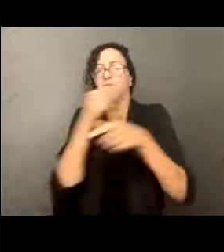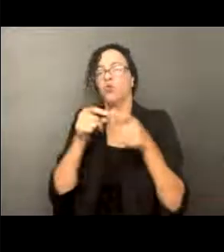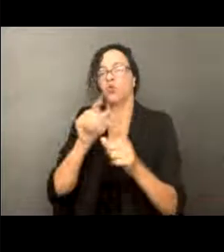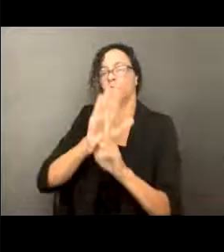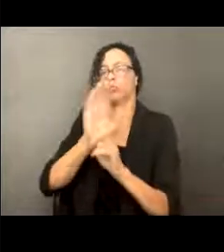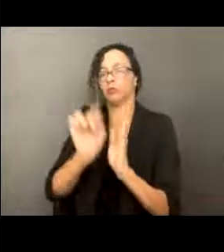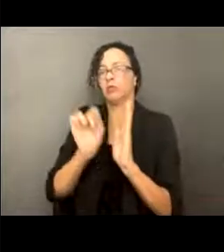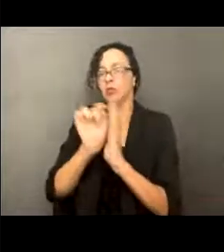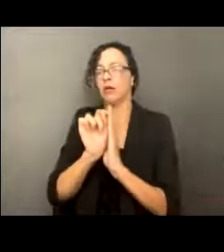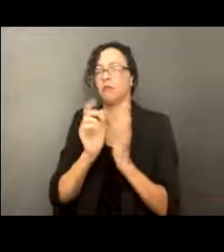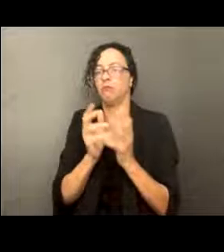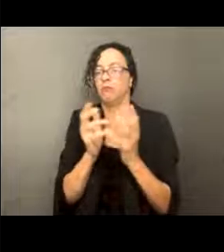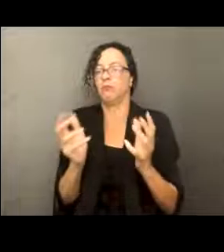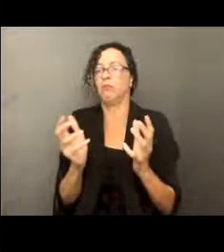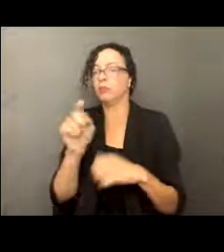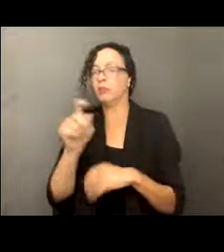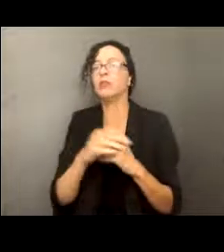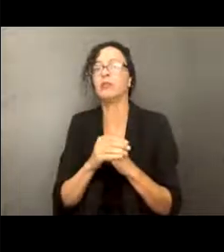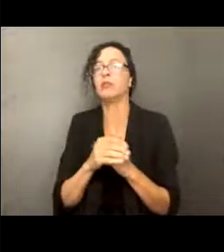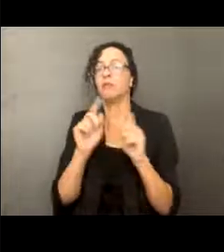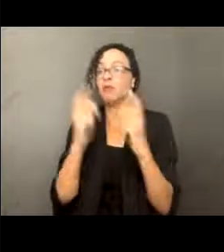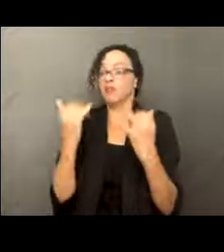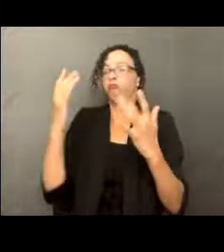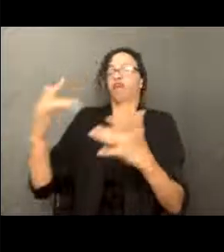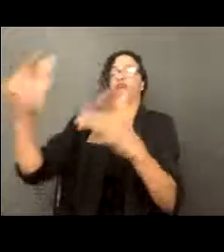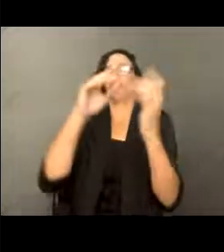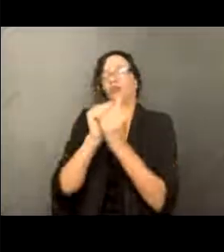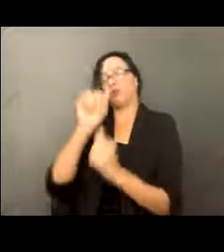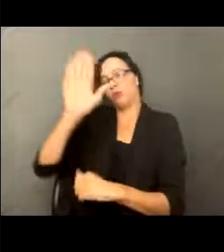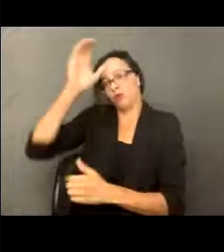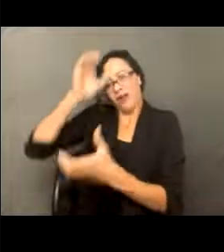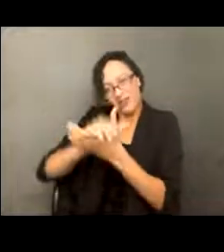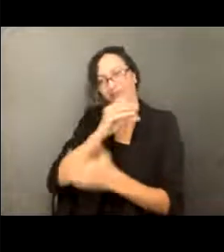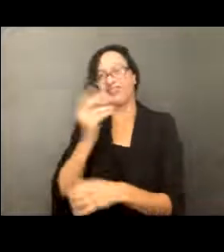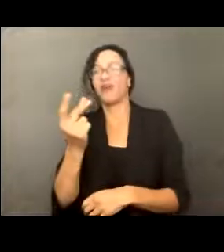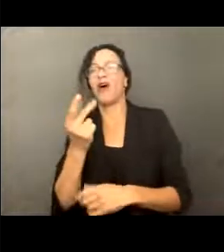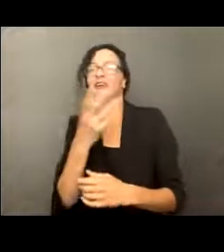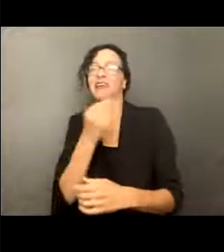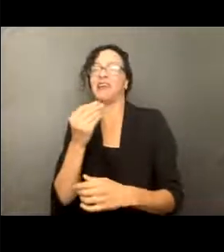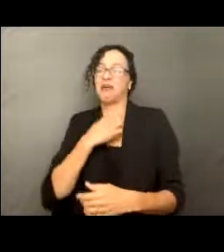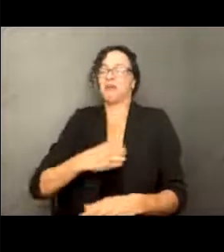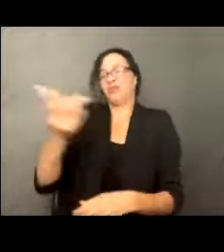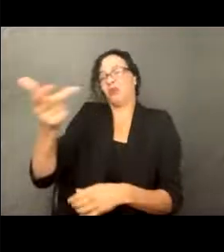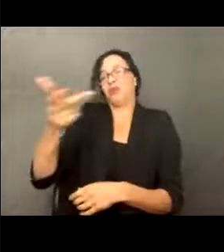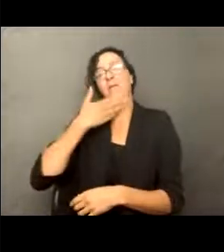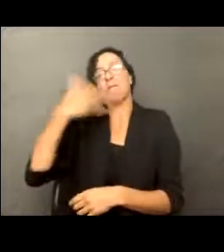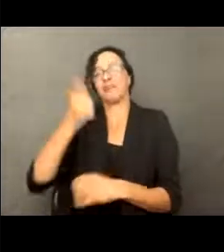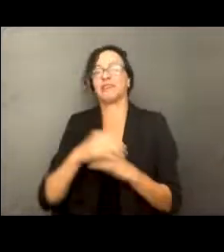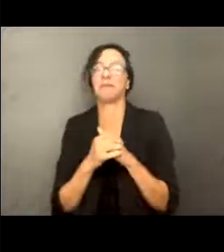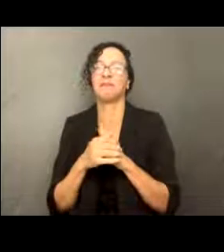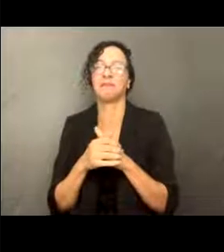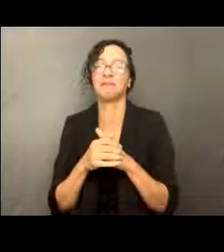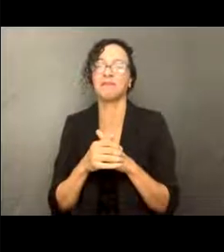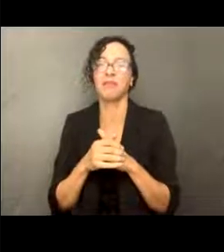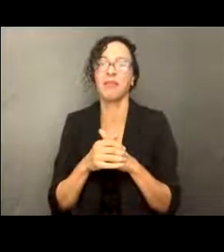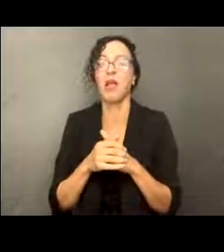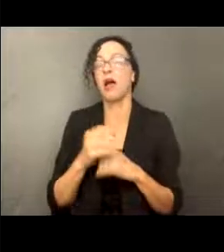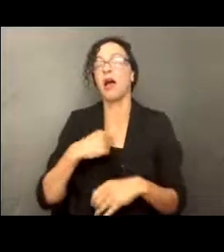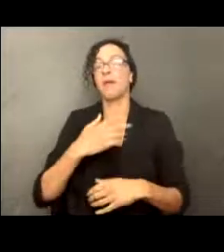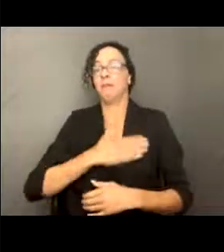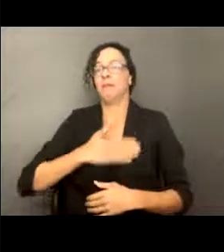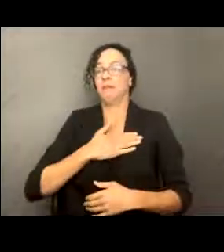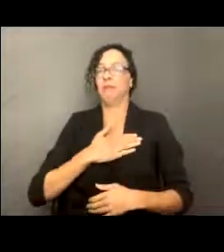looking forward to traveling more with her husband and her dog, and we wish her the best. I'm pleased to announce that Doug Remedios